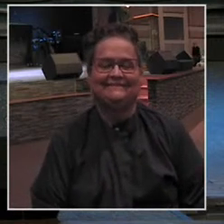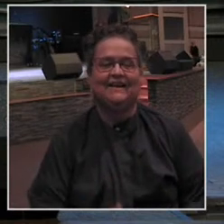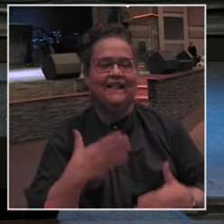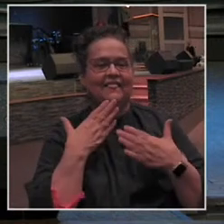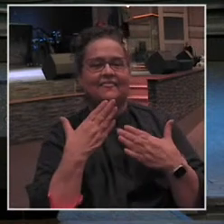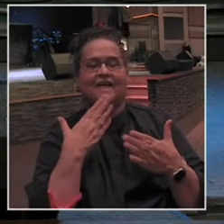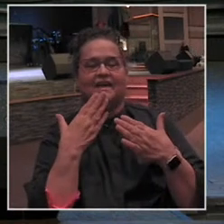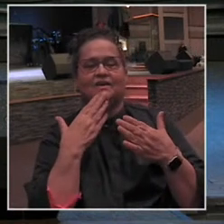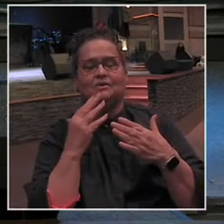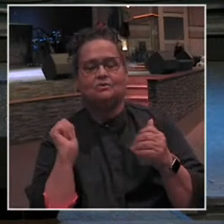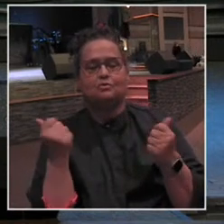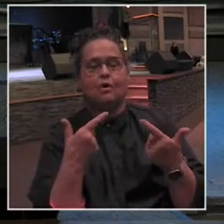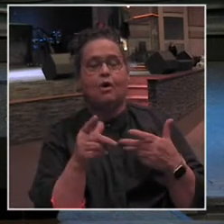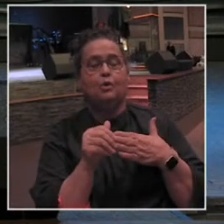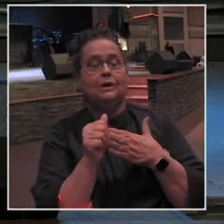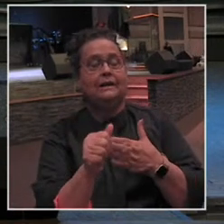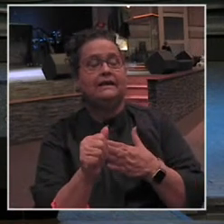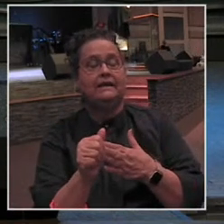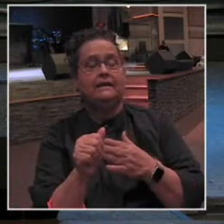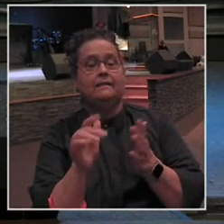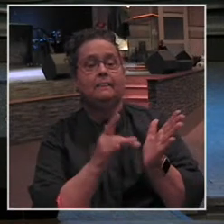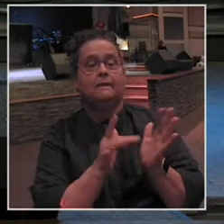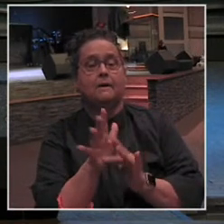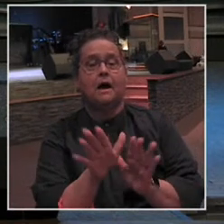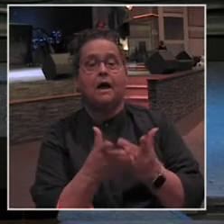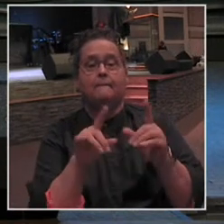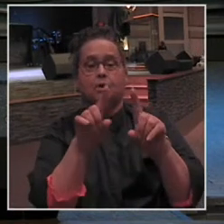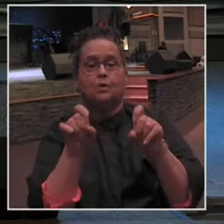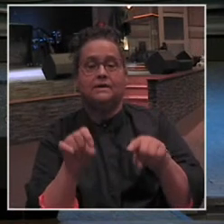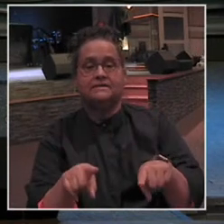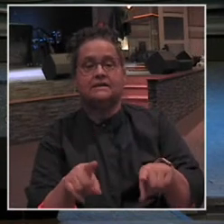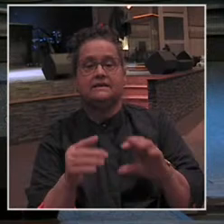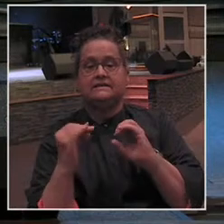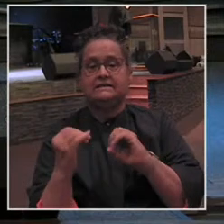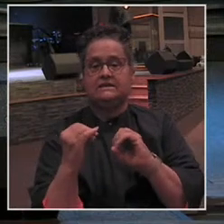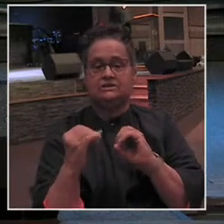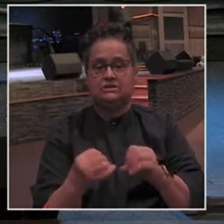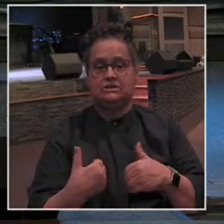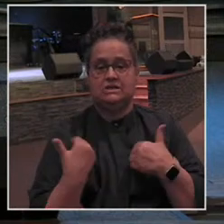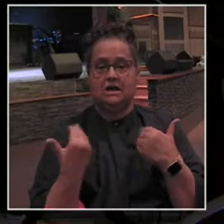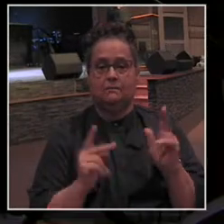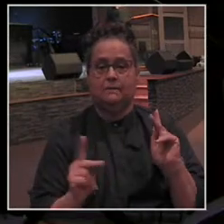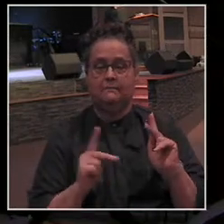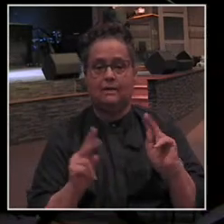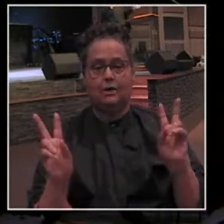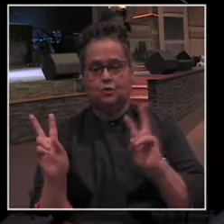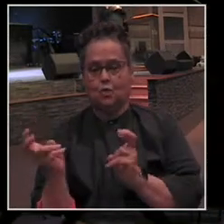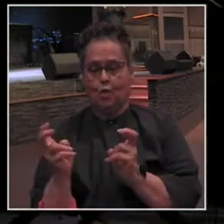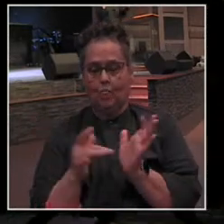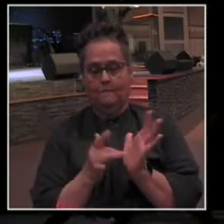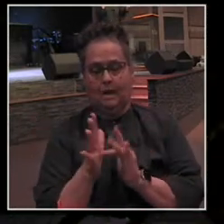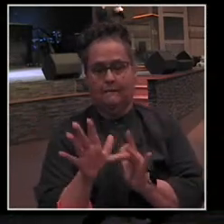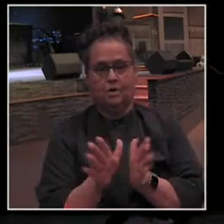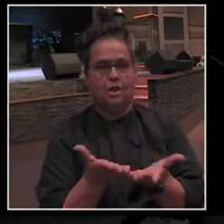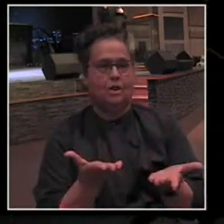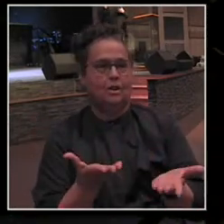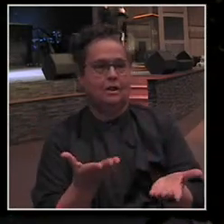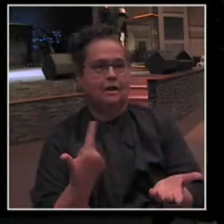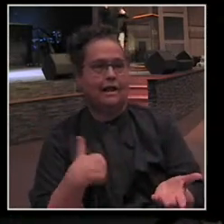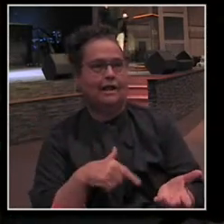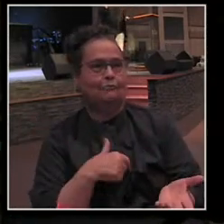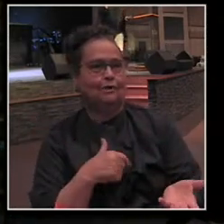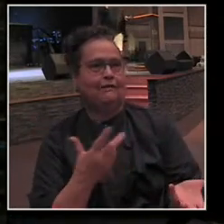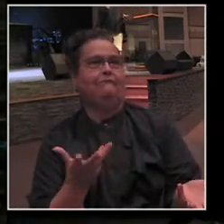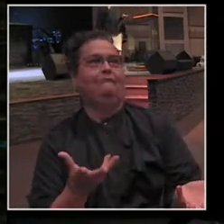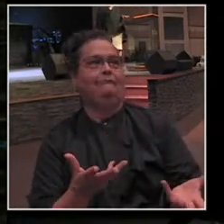the Saucers and the Fergies for leading that program, teaching our young people how to quote the word, and then we get to benefit from it today